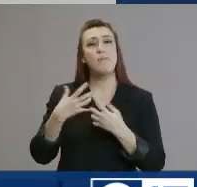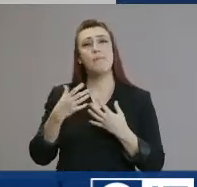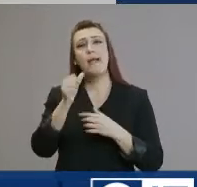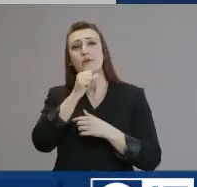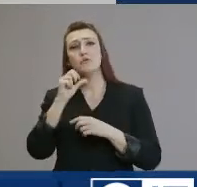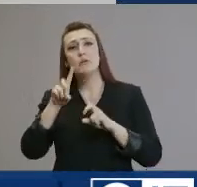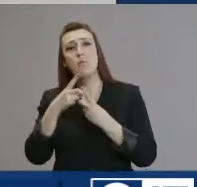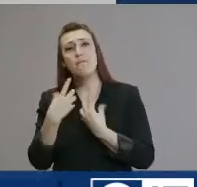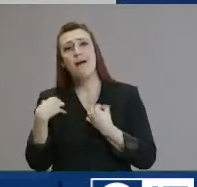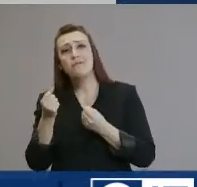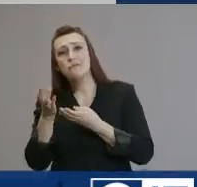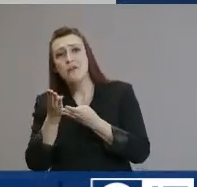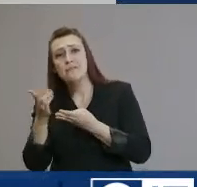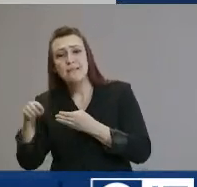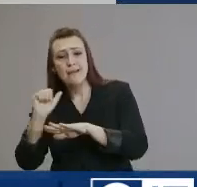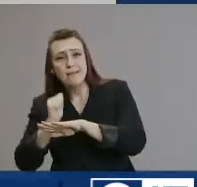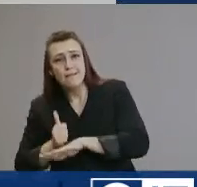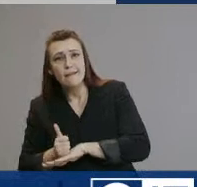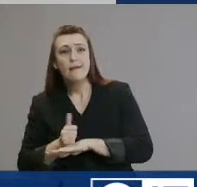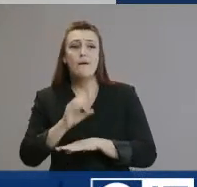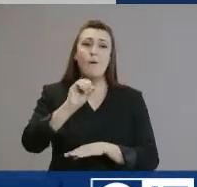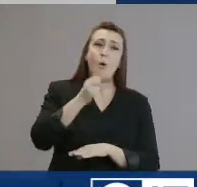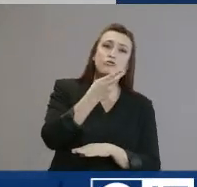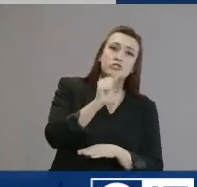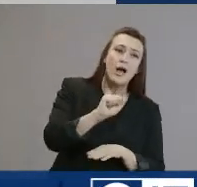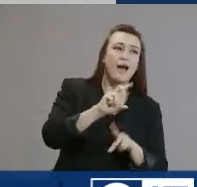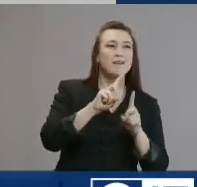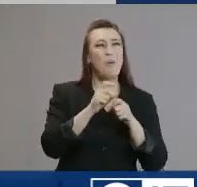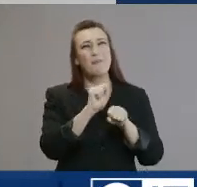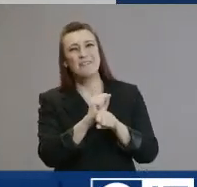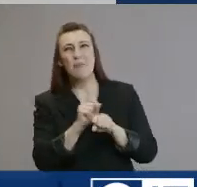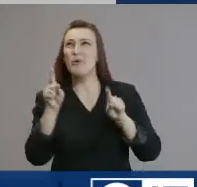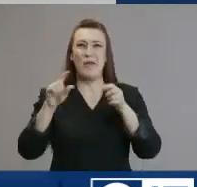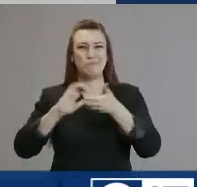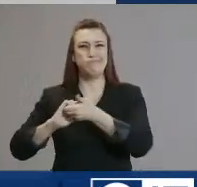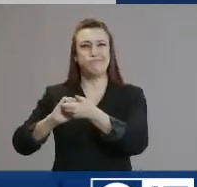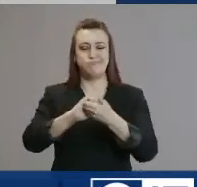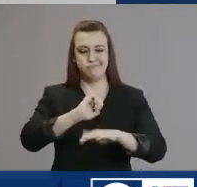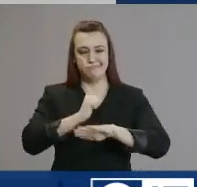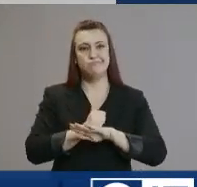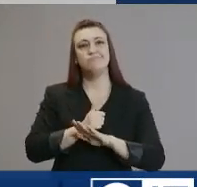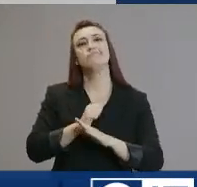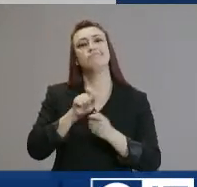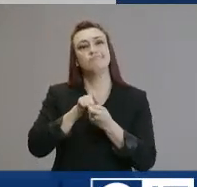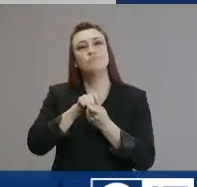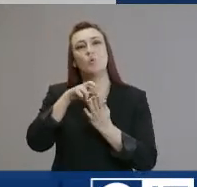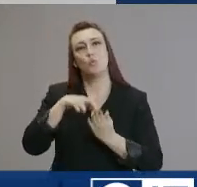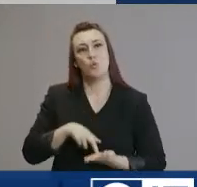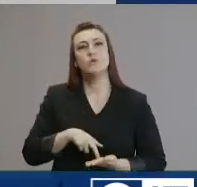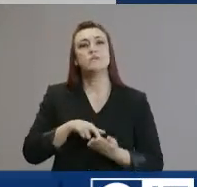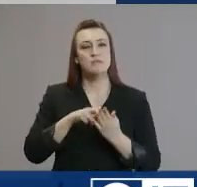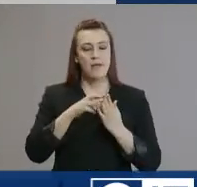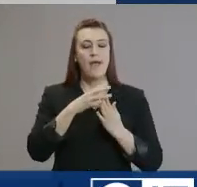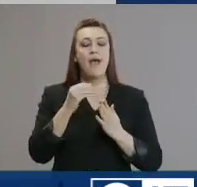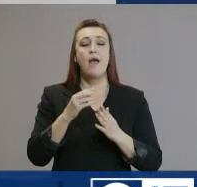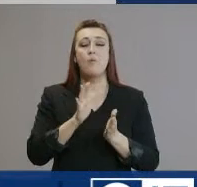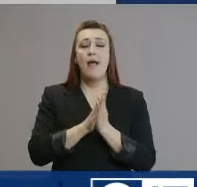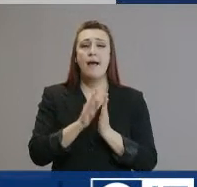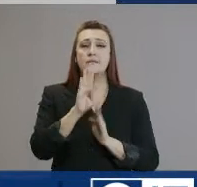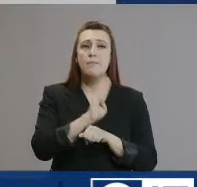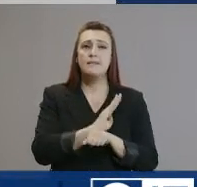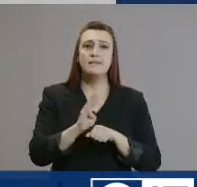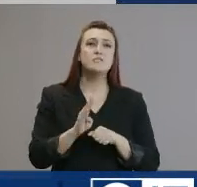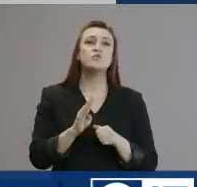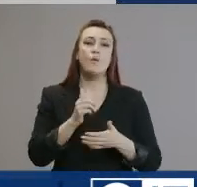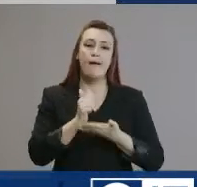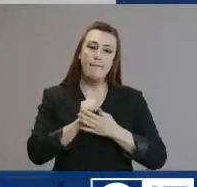Labor, and OSHA. And what we ask them to do is to implement protocols that will help individuals stay physically distanced at